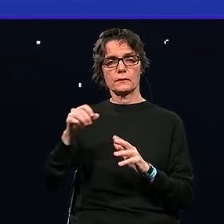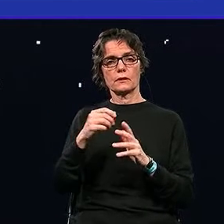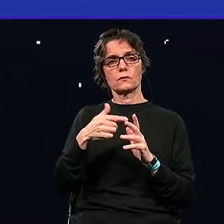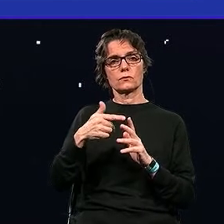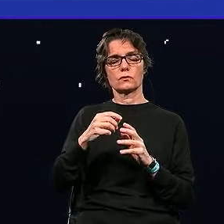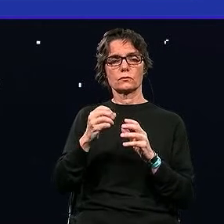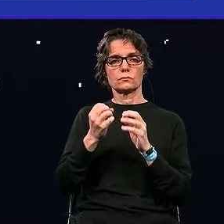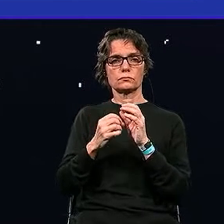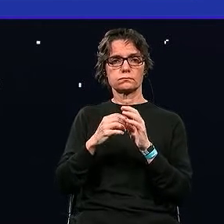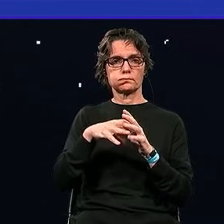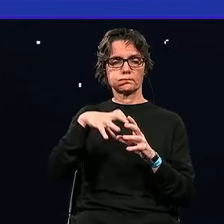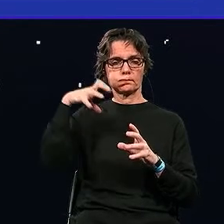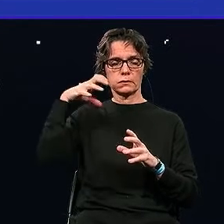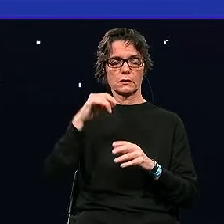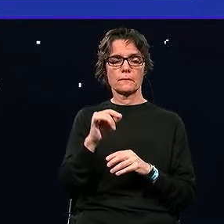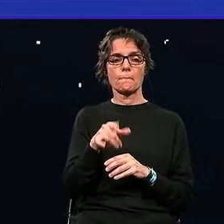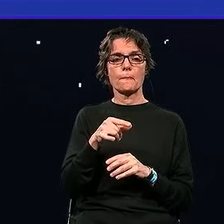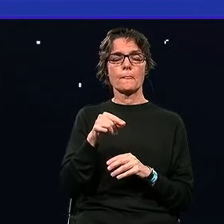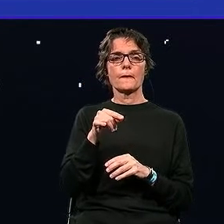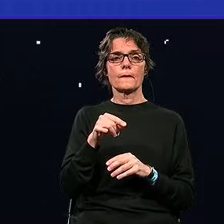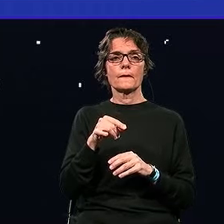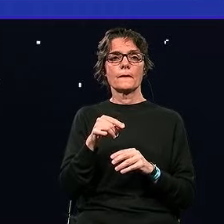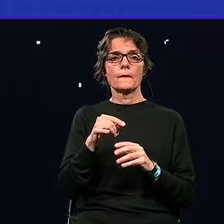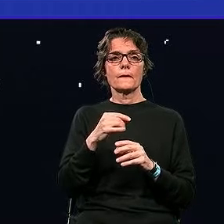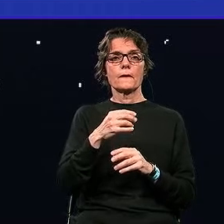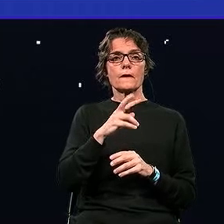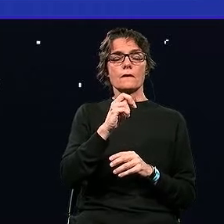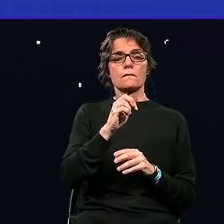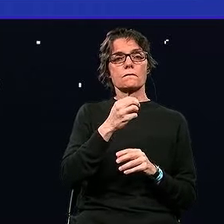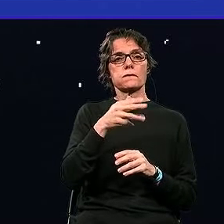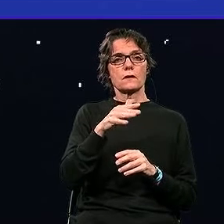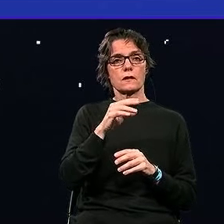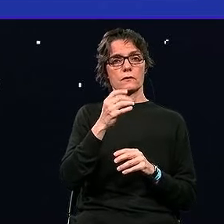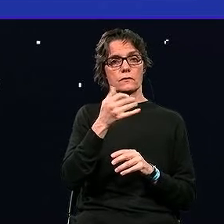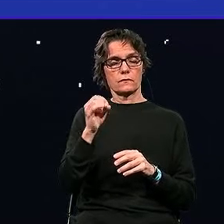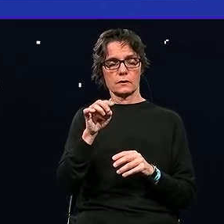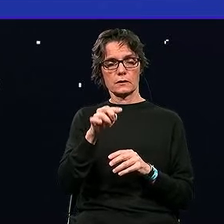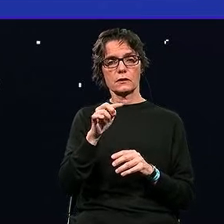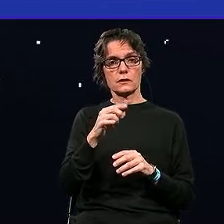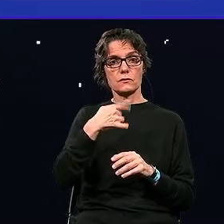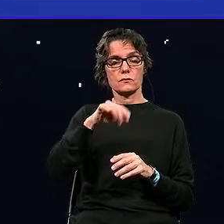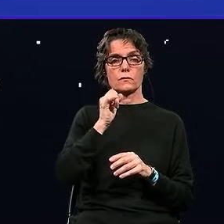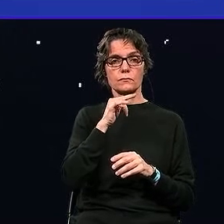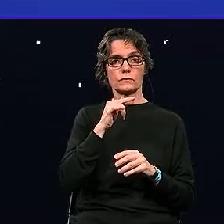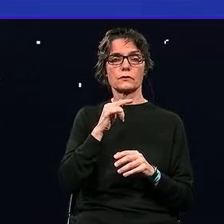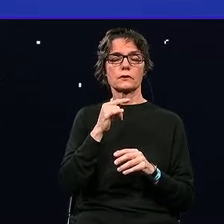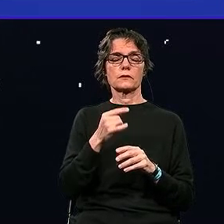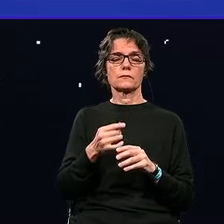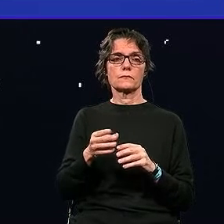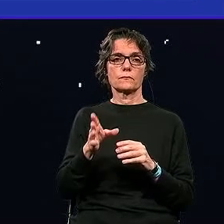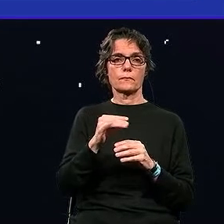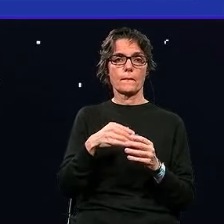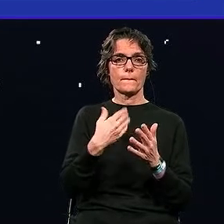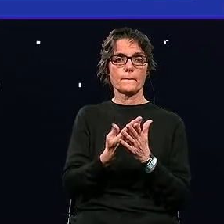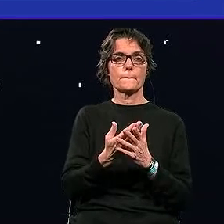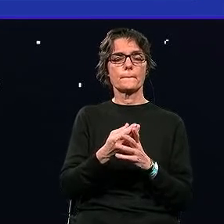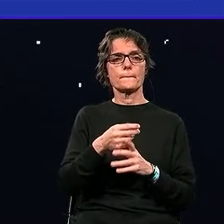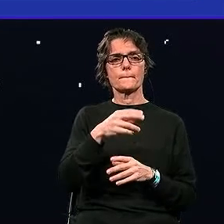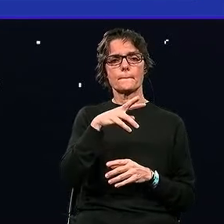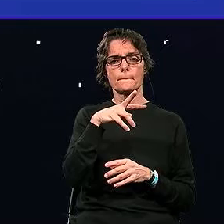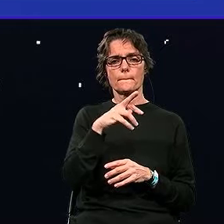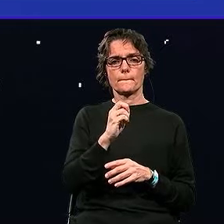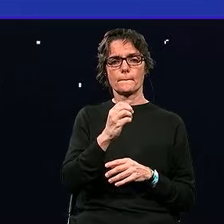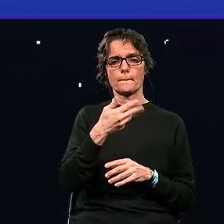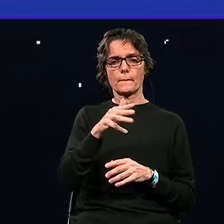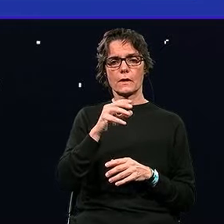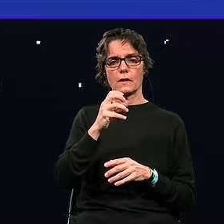atmosphere. So 320 is the magic number. We can afford to put another 320 gigatons of